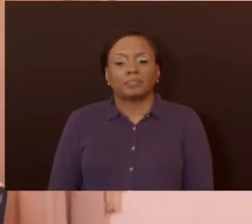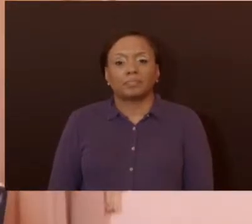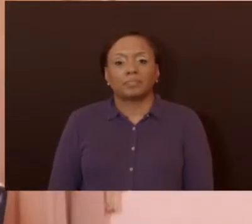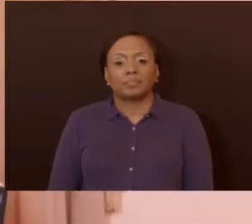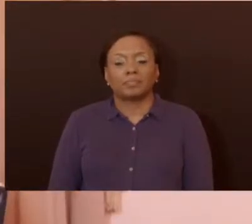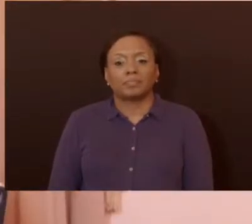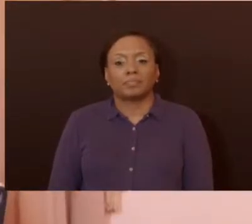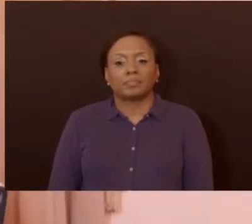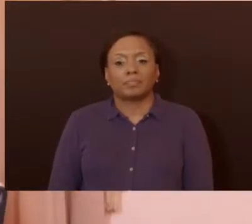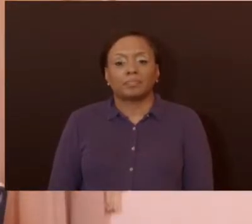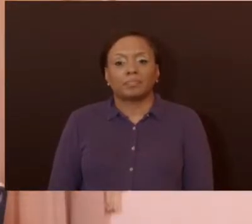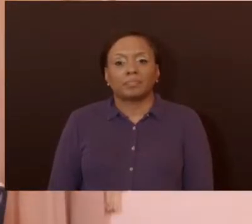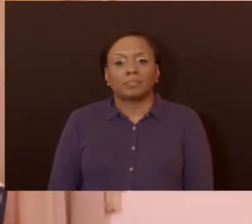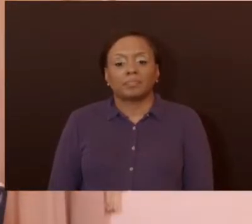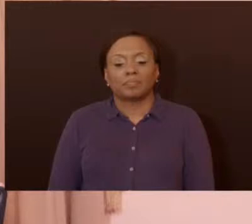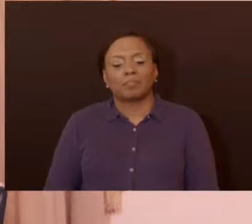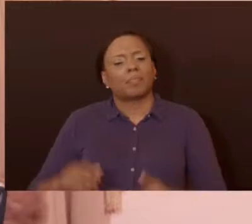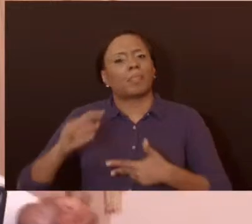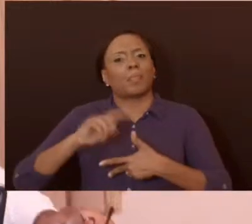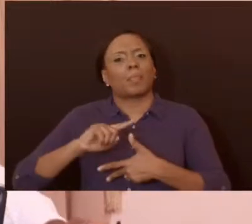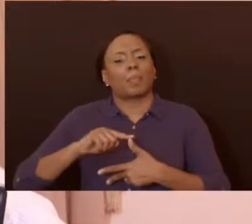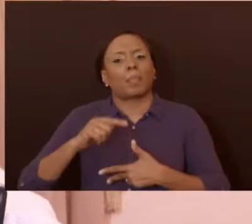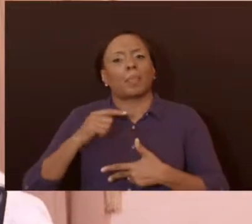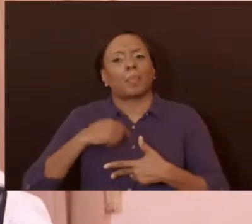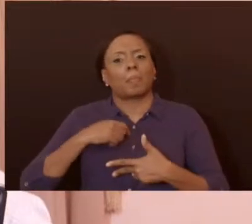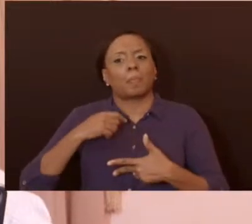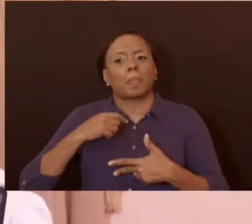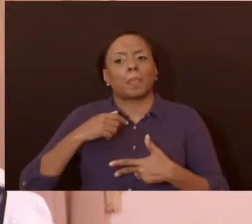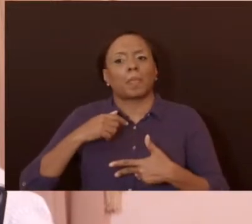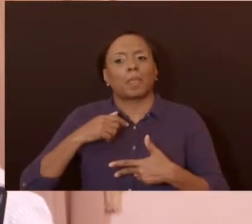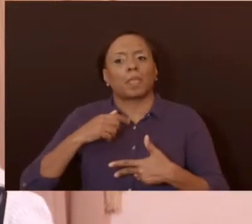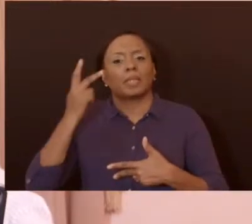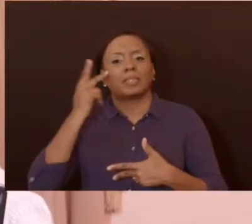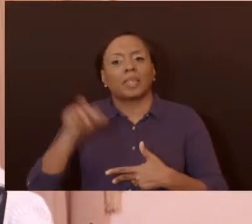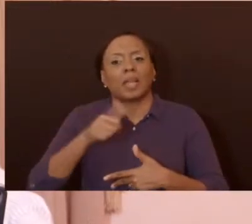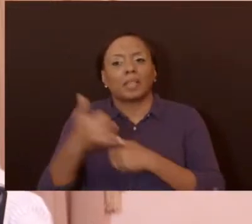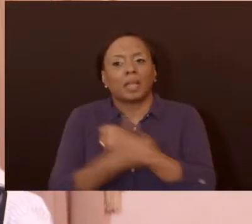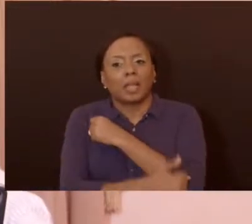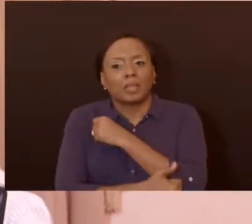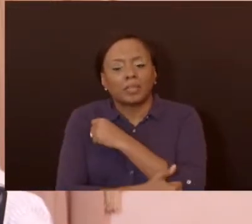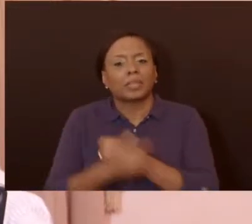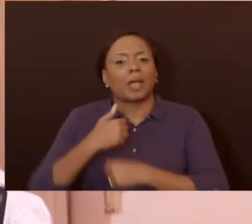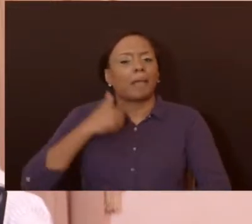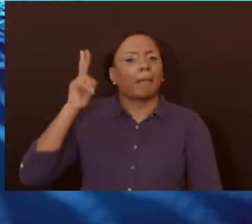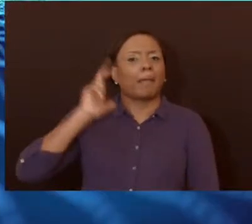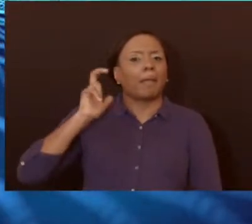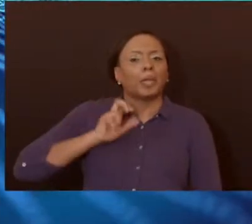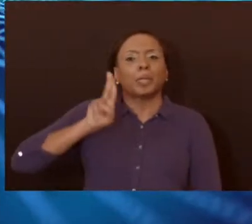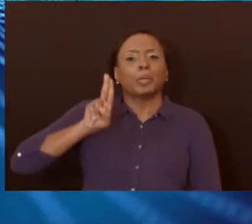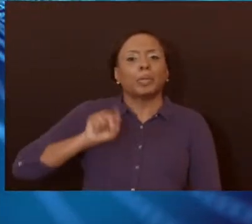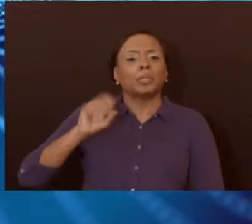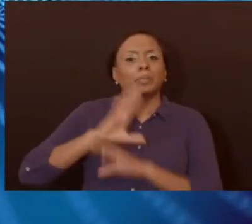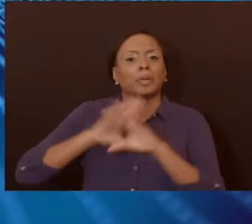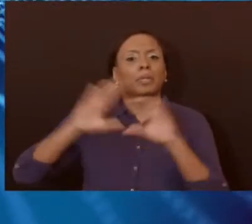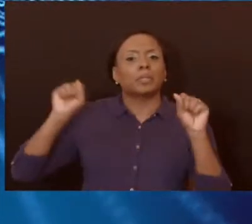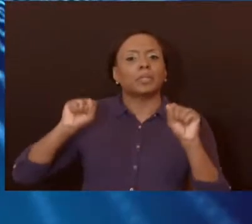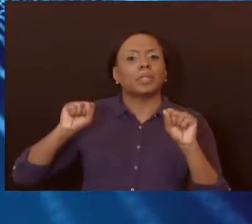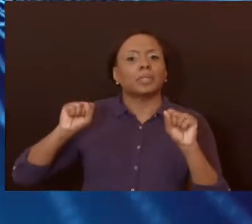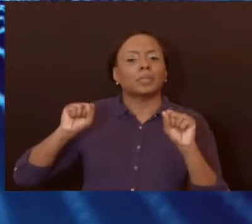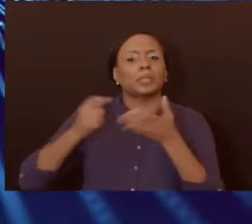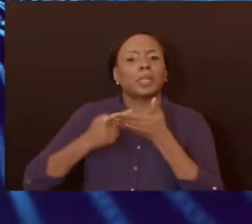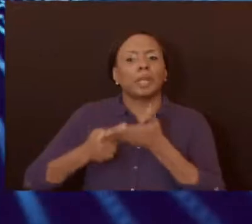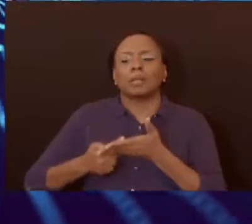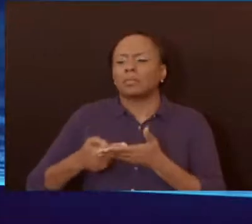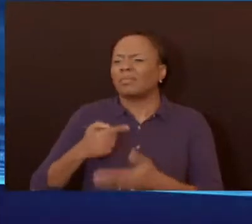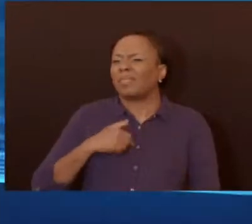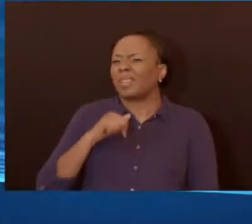heard US President Joe Biden speak about it more recently. It's not something that I've seen here other than perhaps the